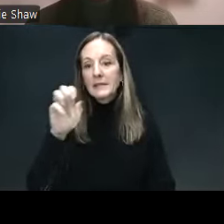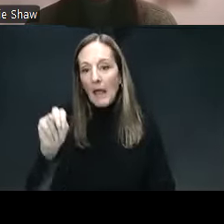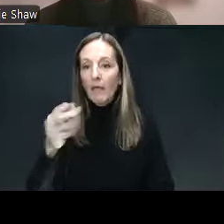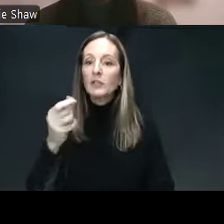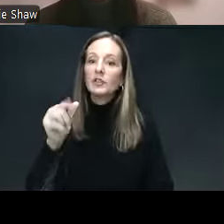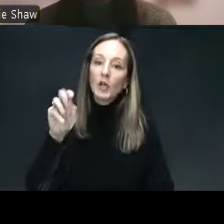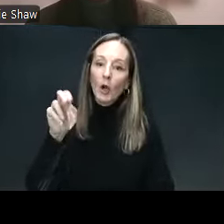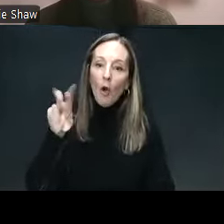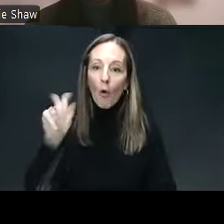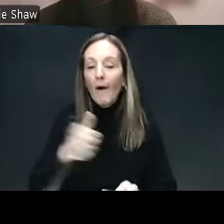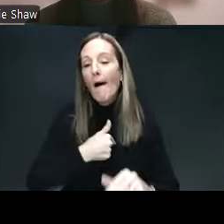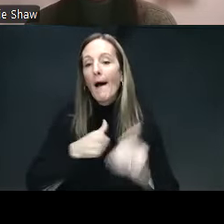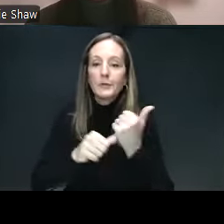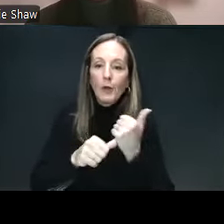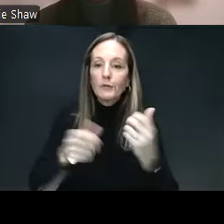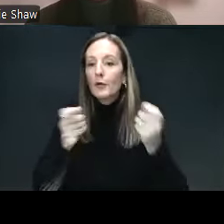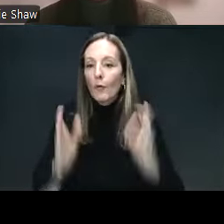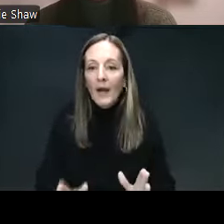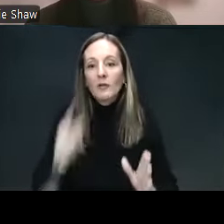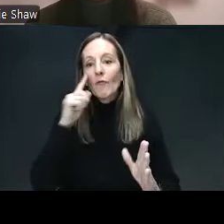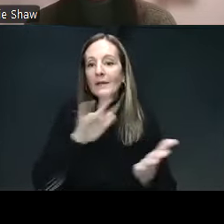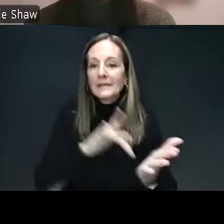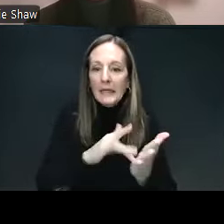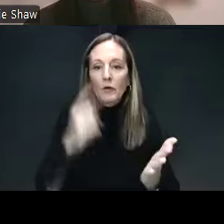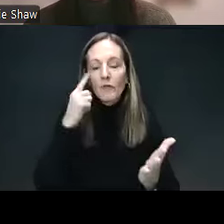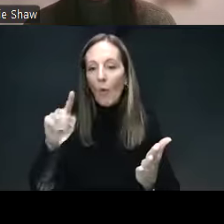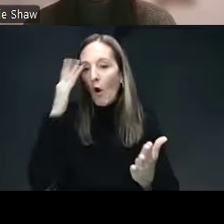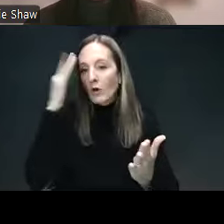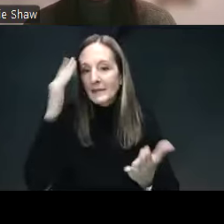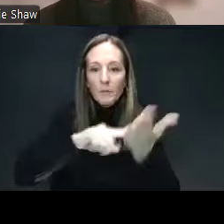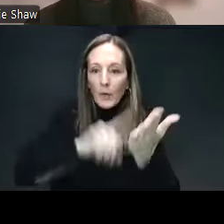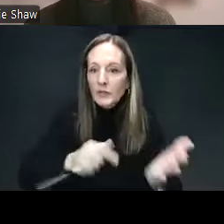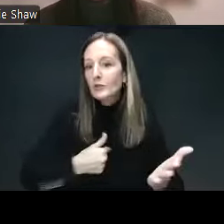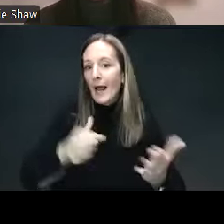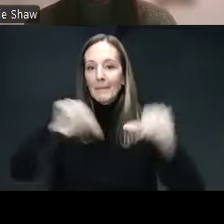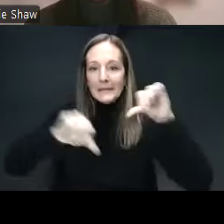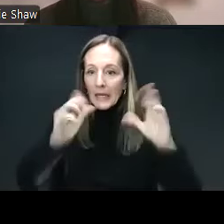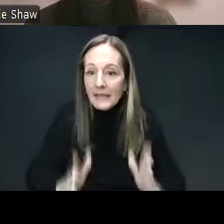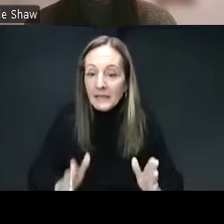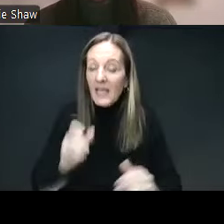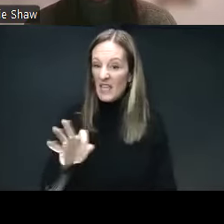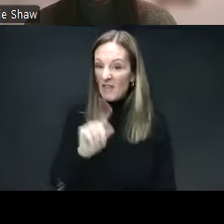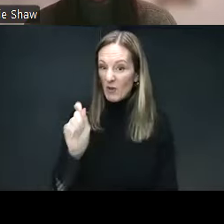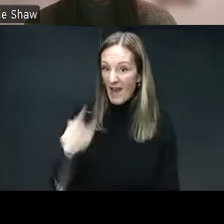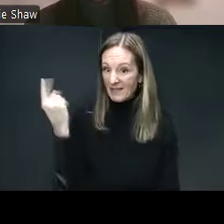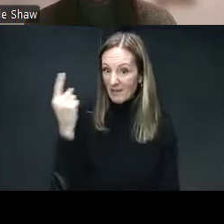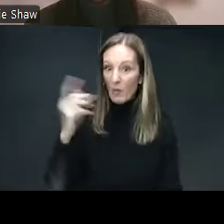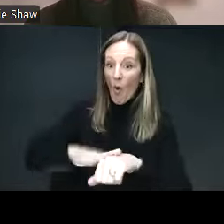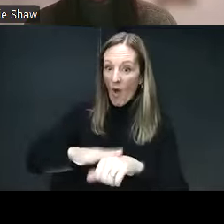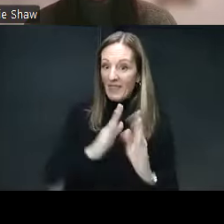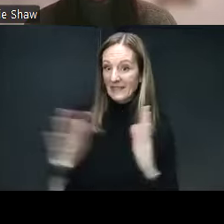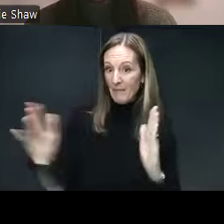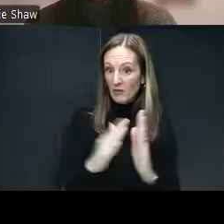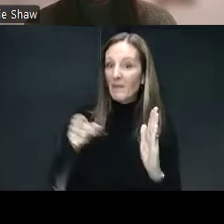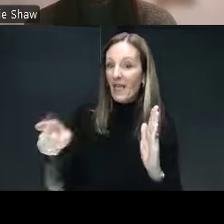for the Center for Autism Research. I'm a scientist. However, if you asked someone on the spectrum, tell me about yourself, they might